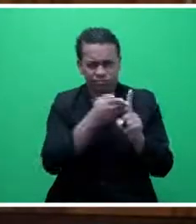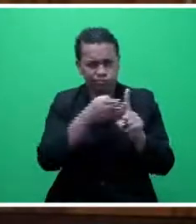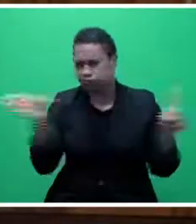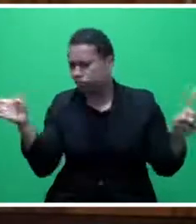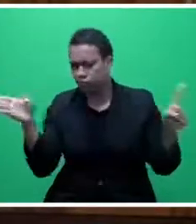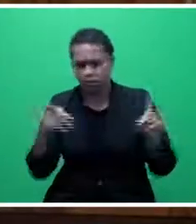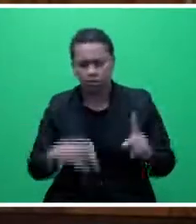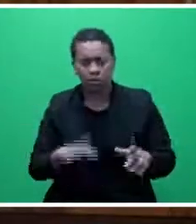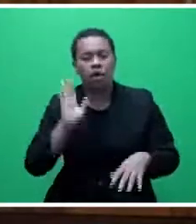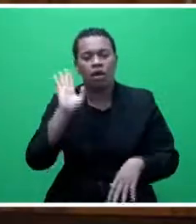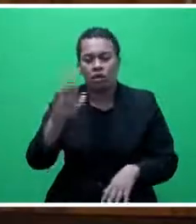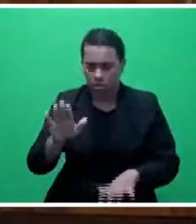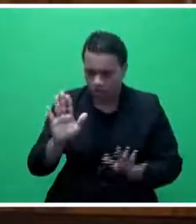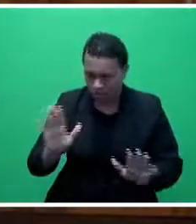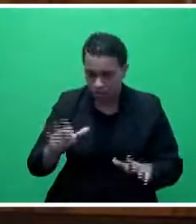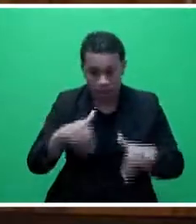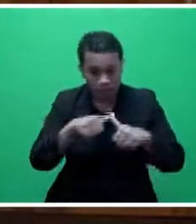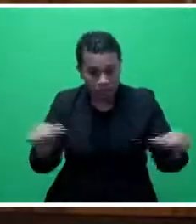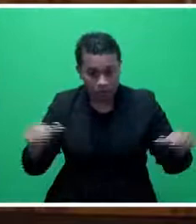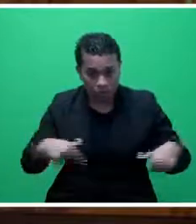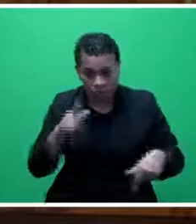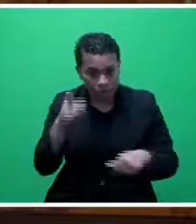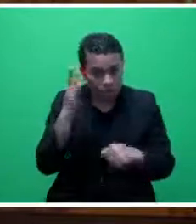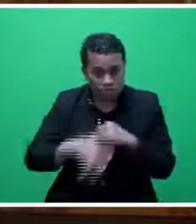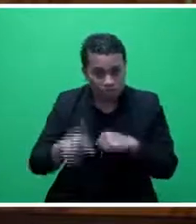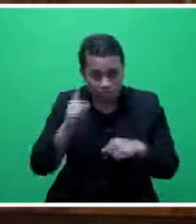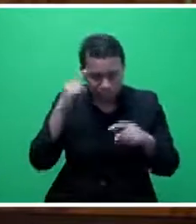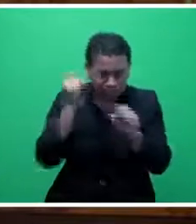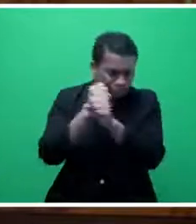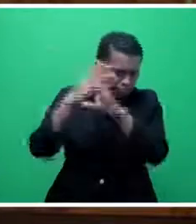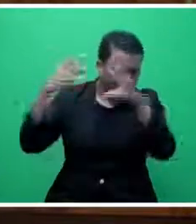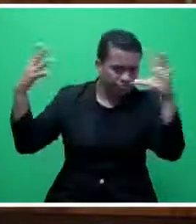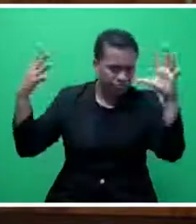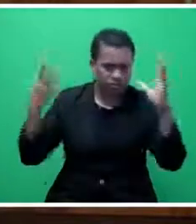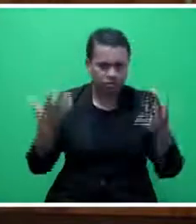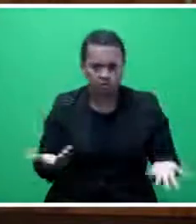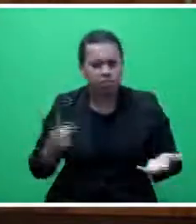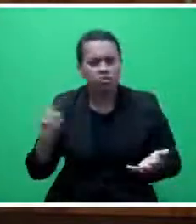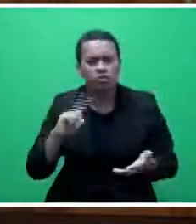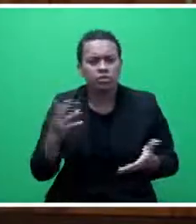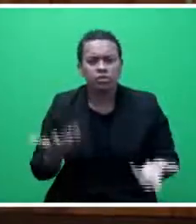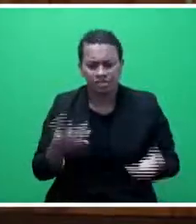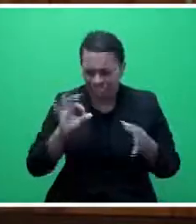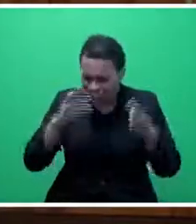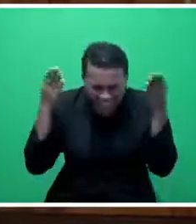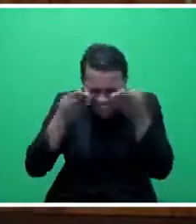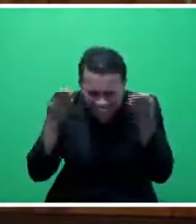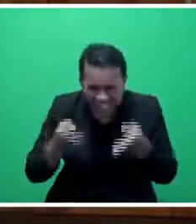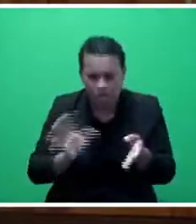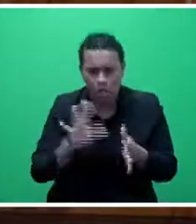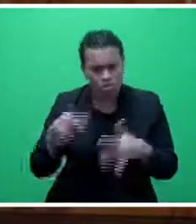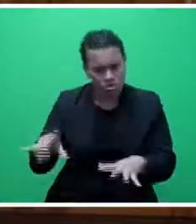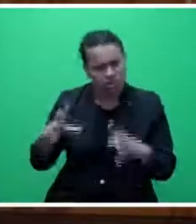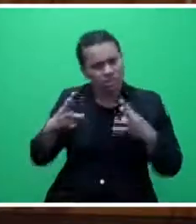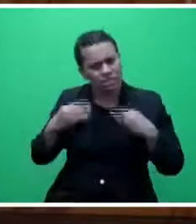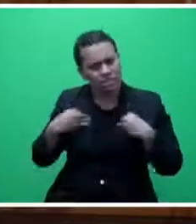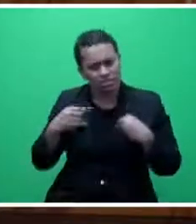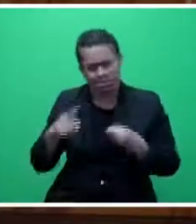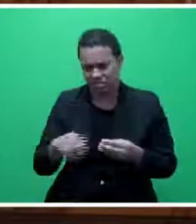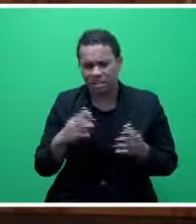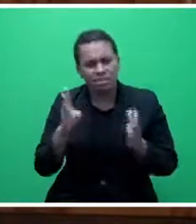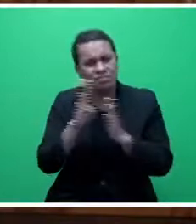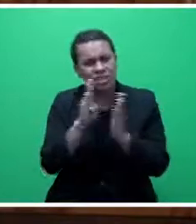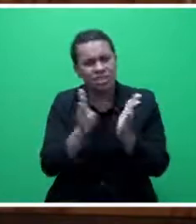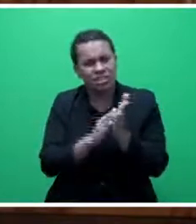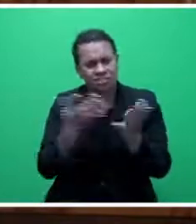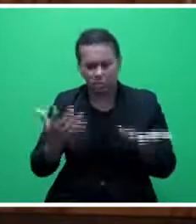he obviously does not look at the big picture. The agriculture sector, the Ministry of Agriculture has received an increased budget. You don't simply look at the